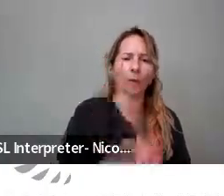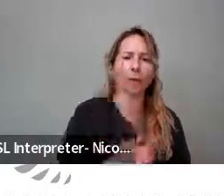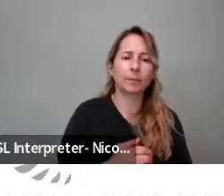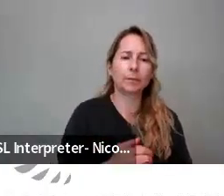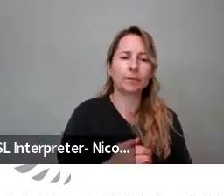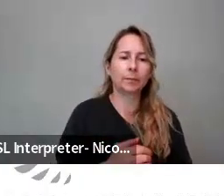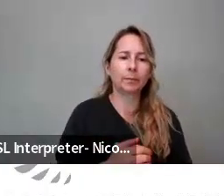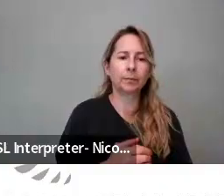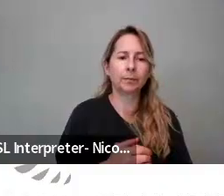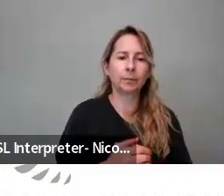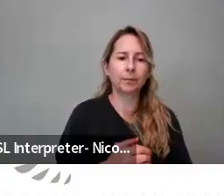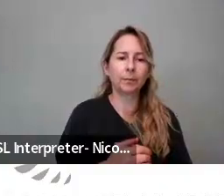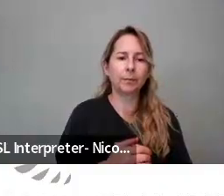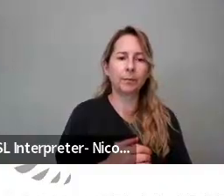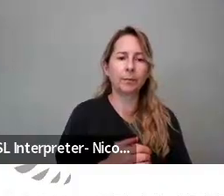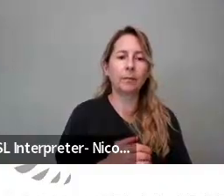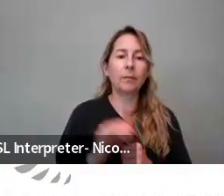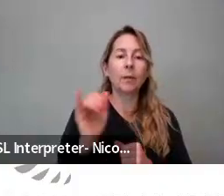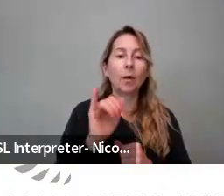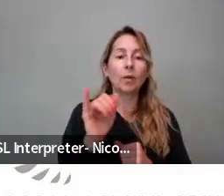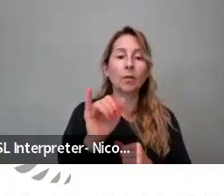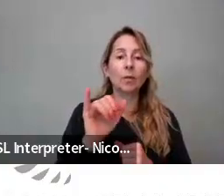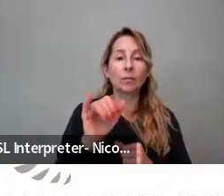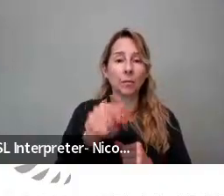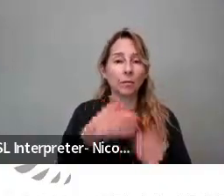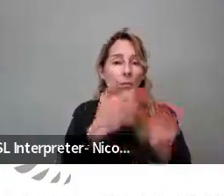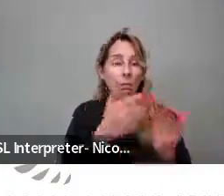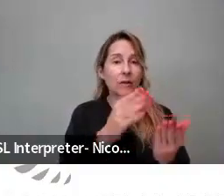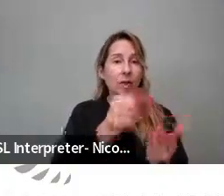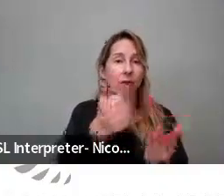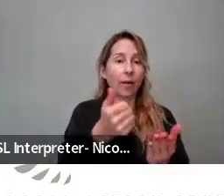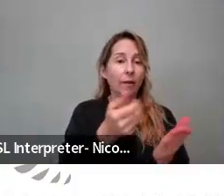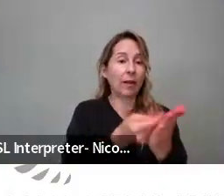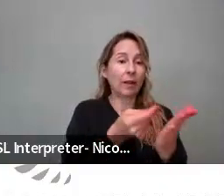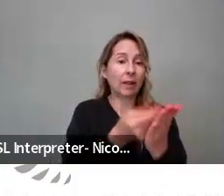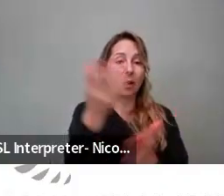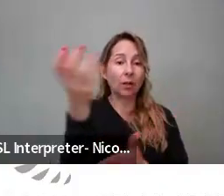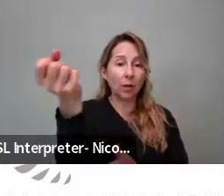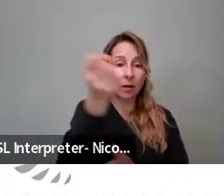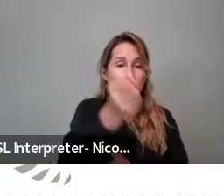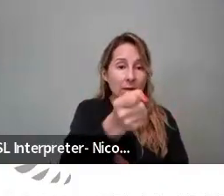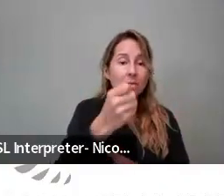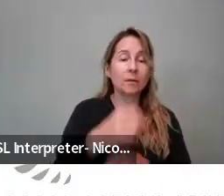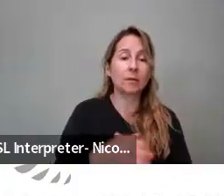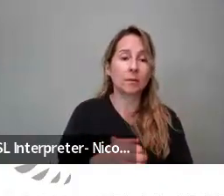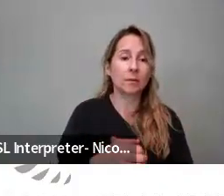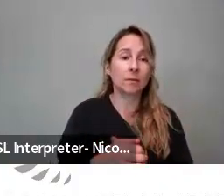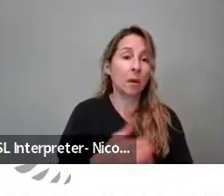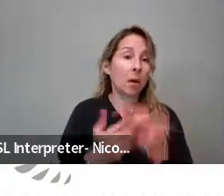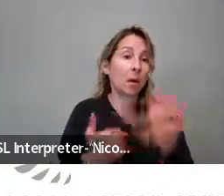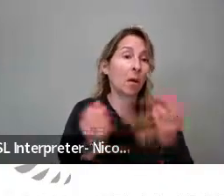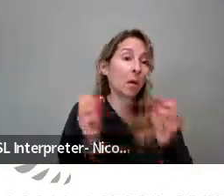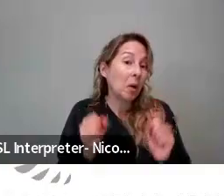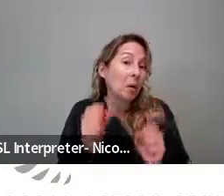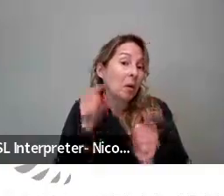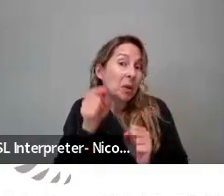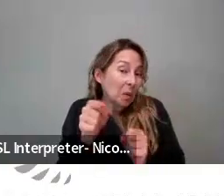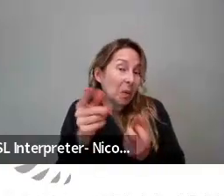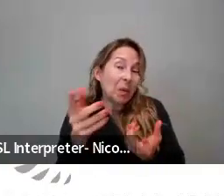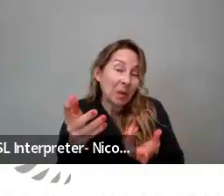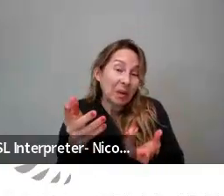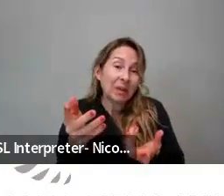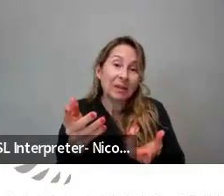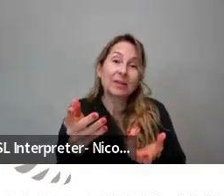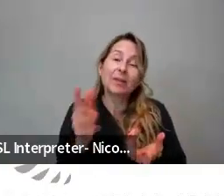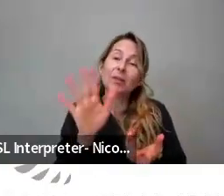also take into account external funding options. And when we say external funding options, it means it could be you. It could be